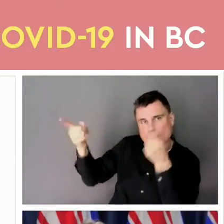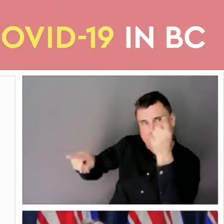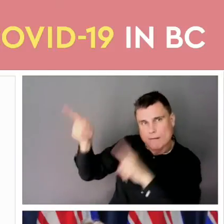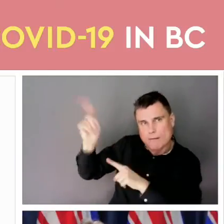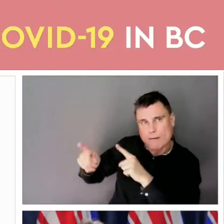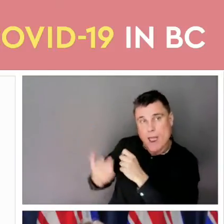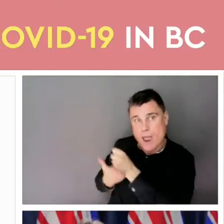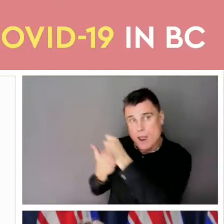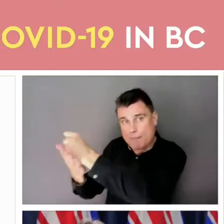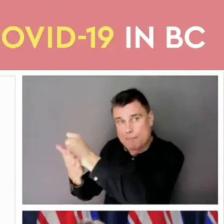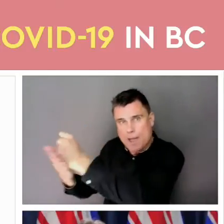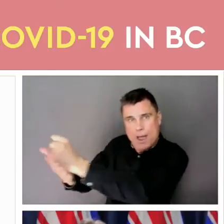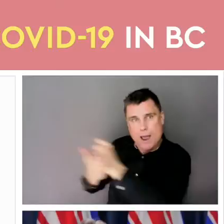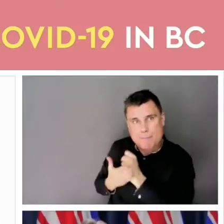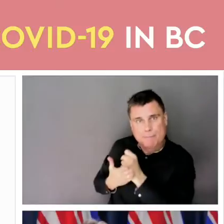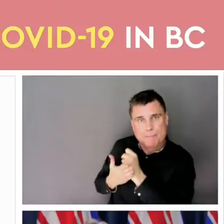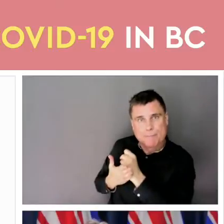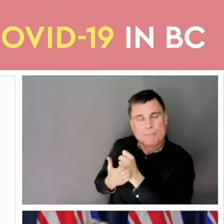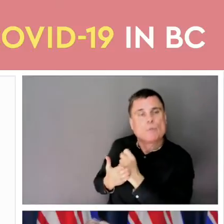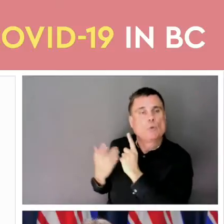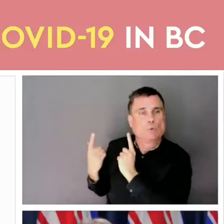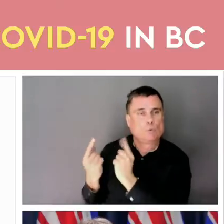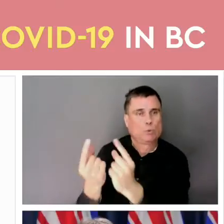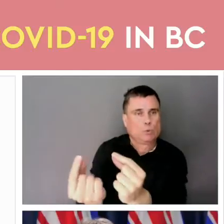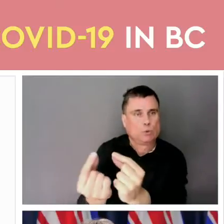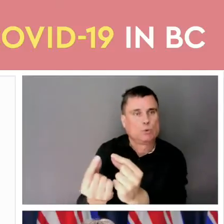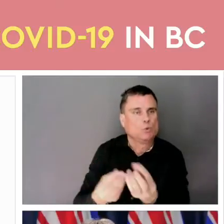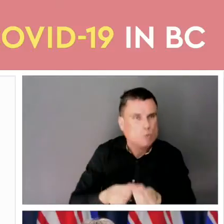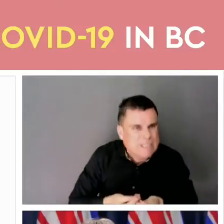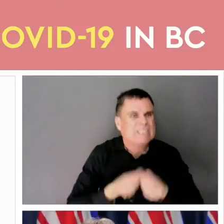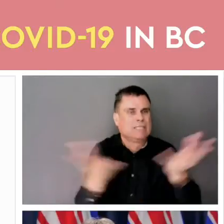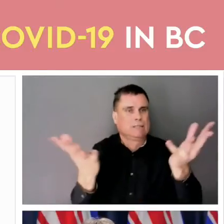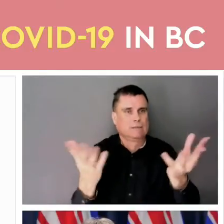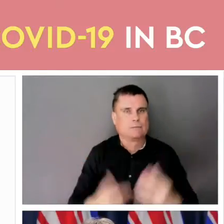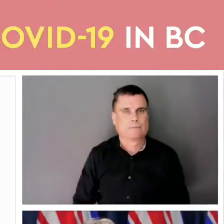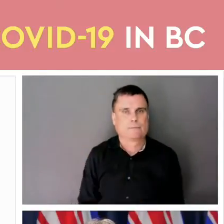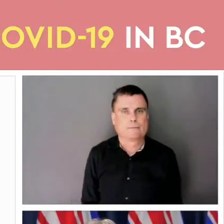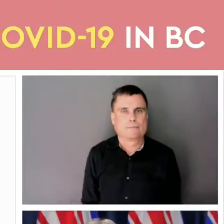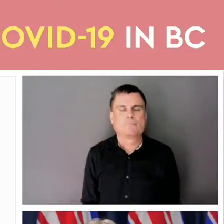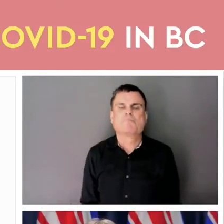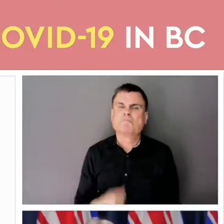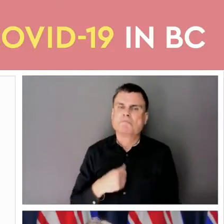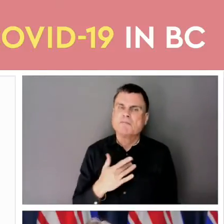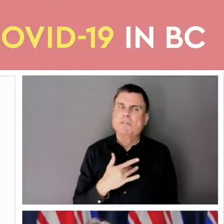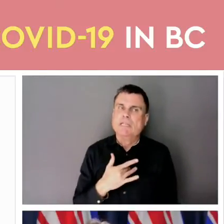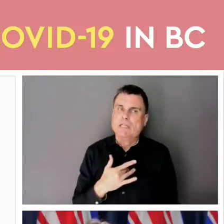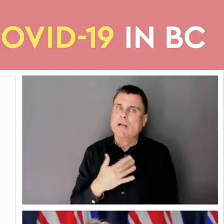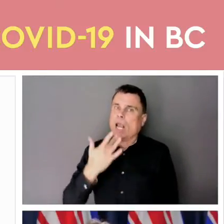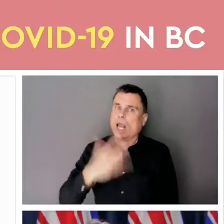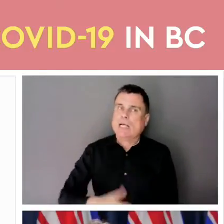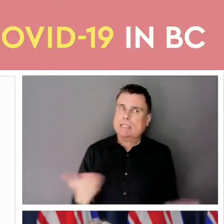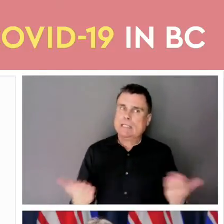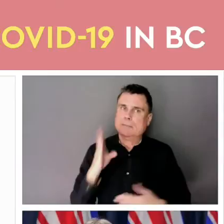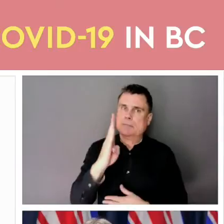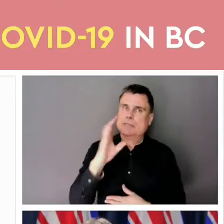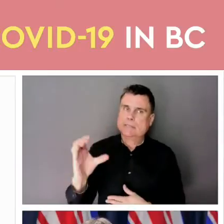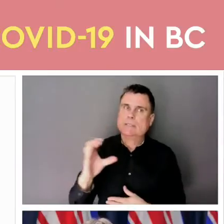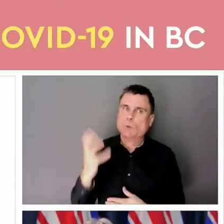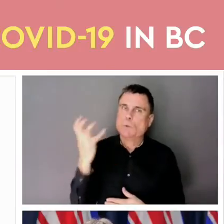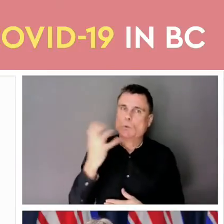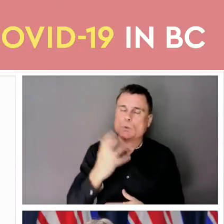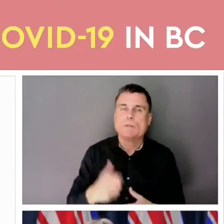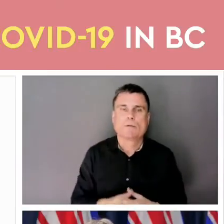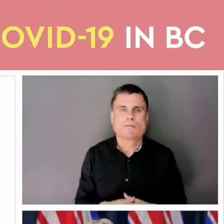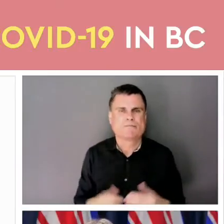expertise around certain parts of this initiative. And I think we're very fortunate in this province. We have a legacy of large,